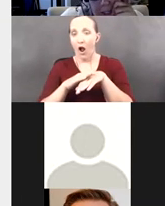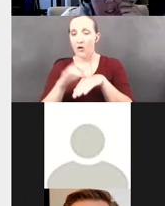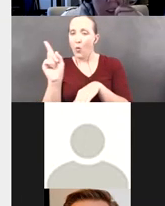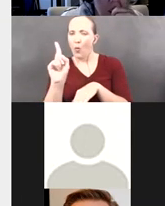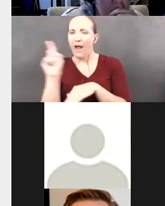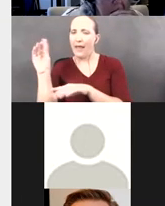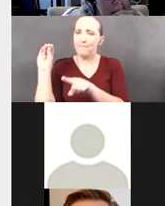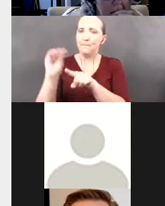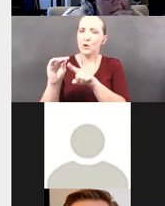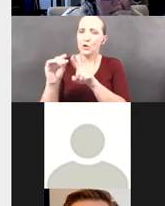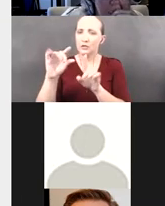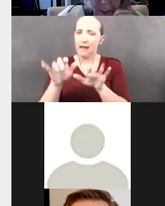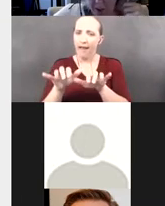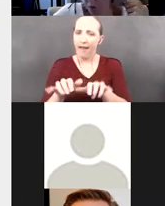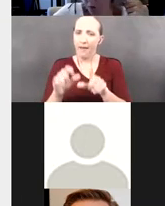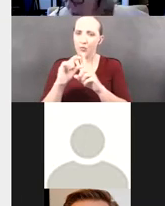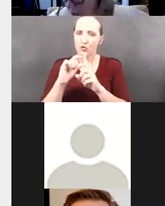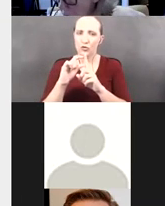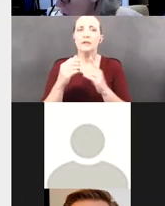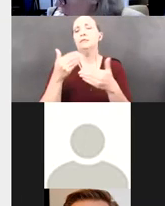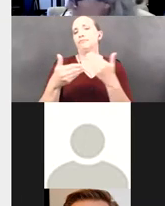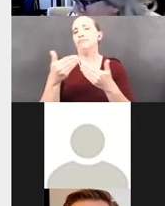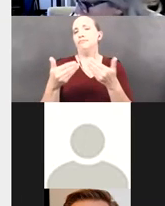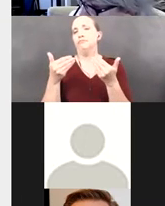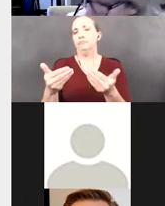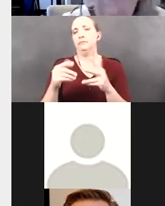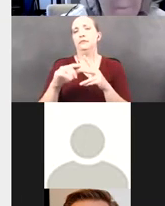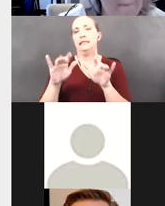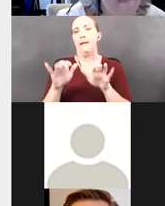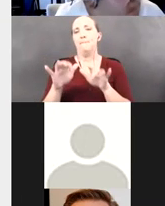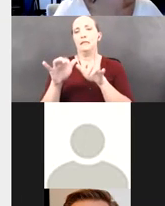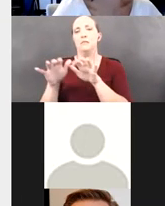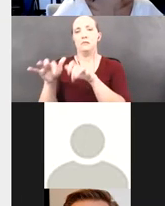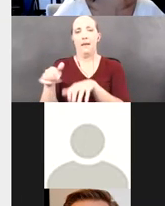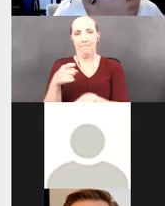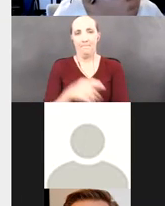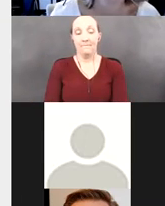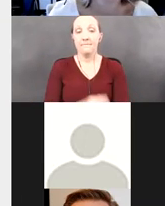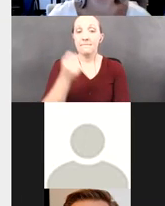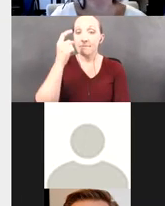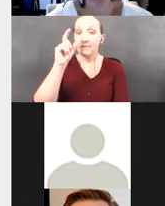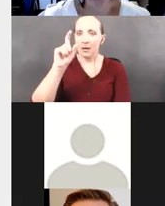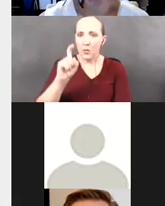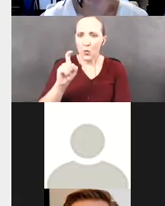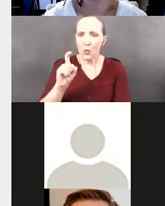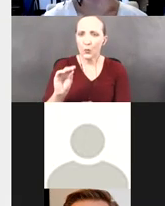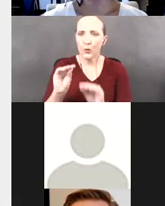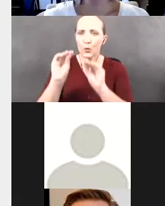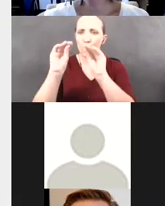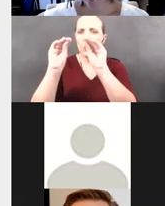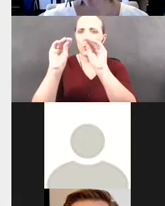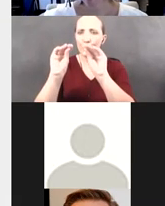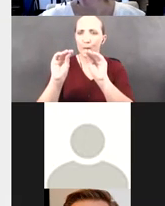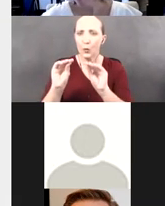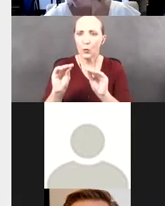en add la the pantalla text donde ellos and quieren begin poner el typing. texto y empezar a teclear. The text box can be La caja moved de text se